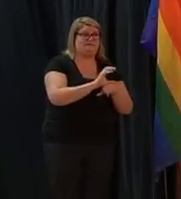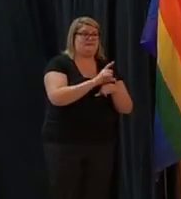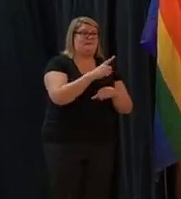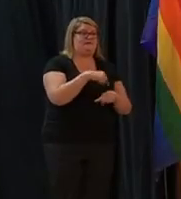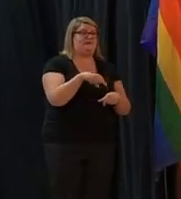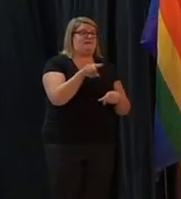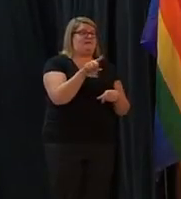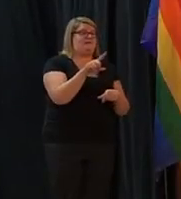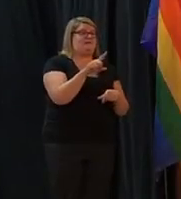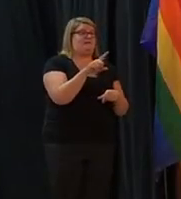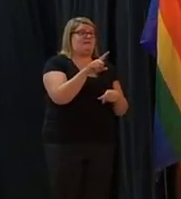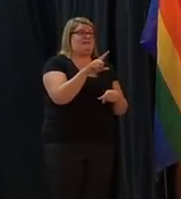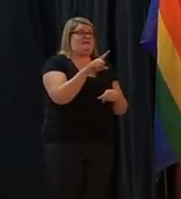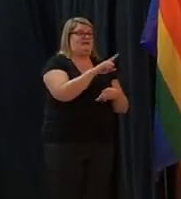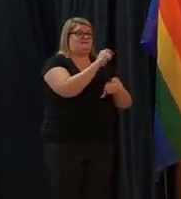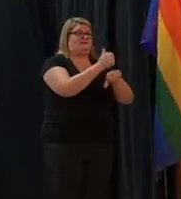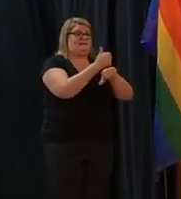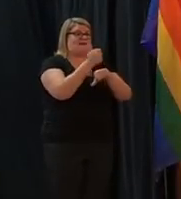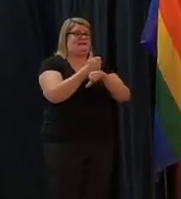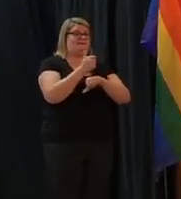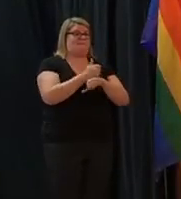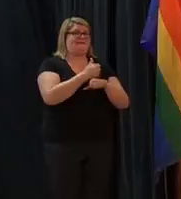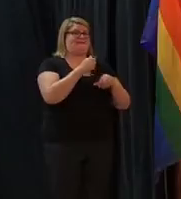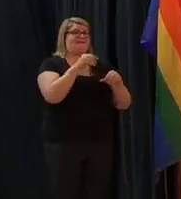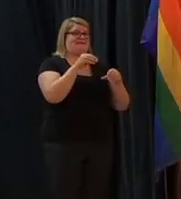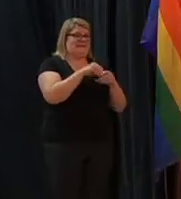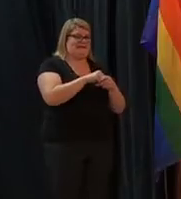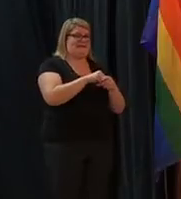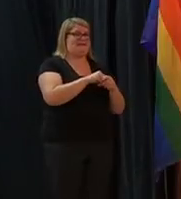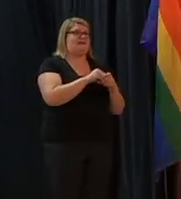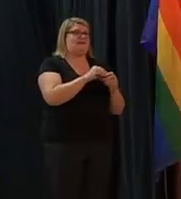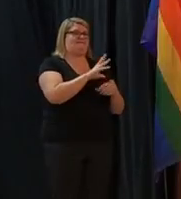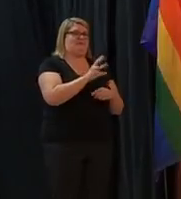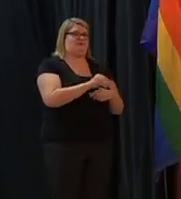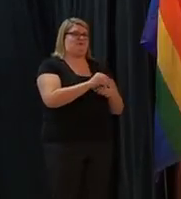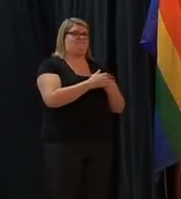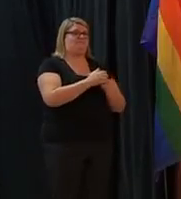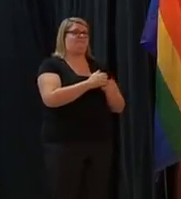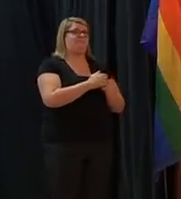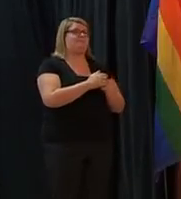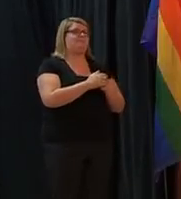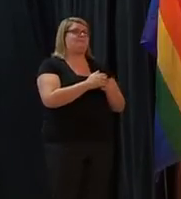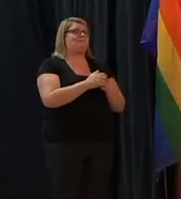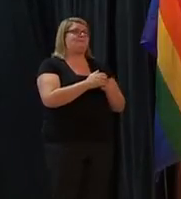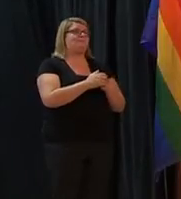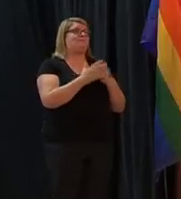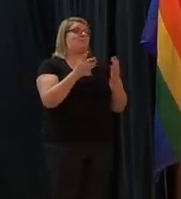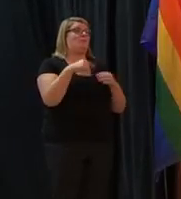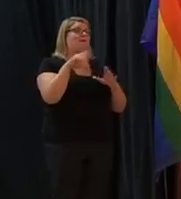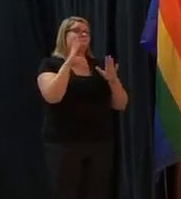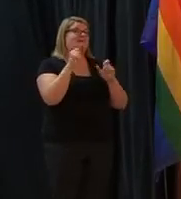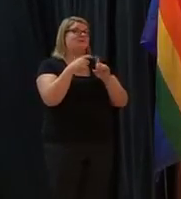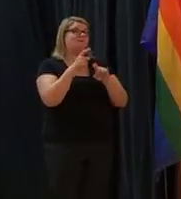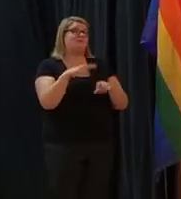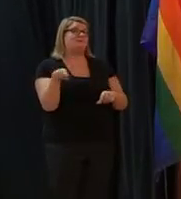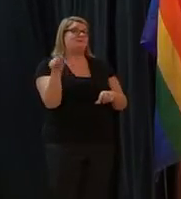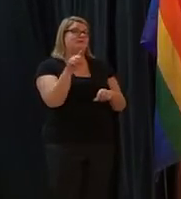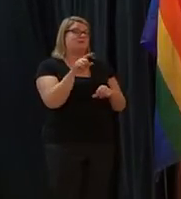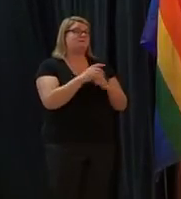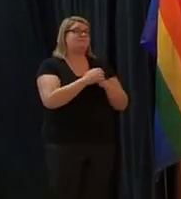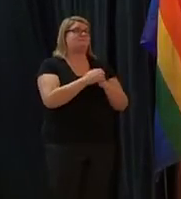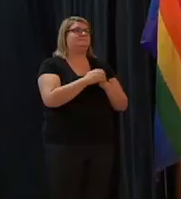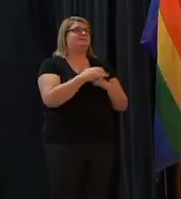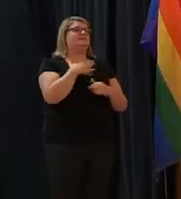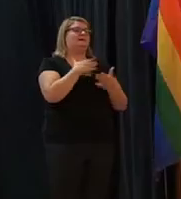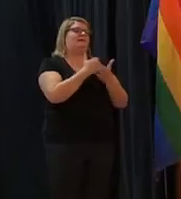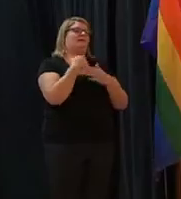fueling homophobia in our African countries. What we are expecting from you is that please